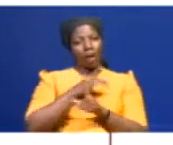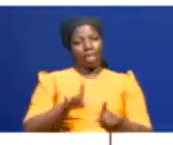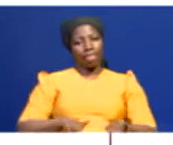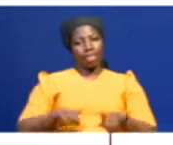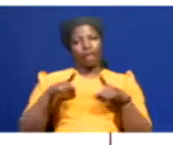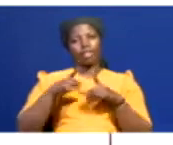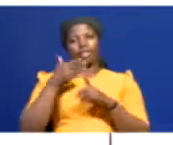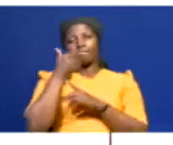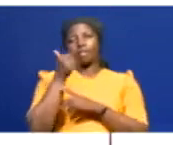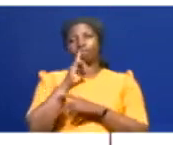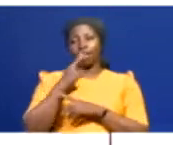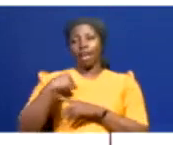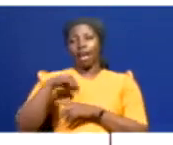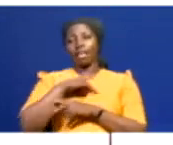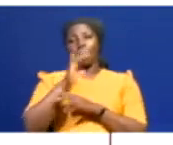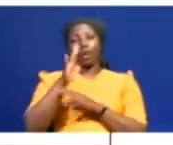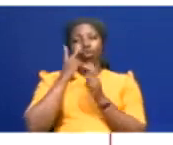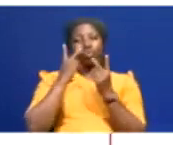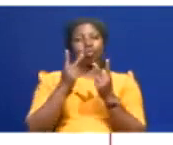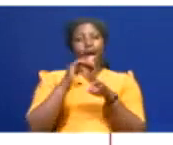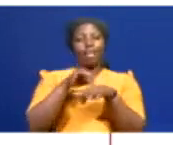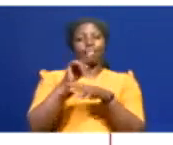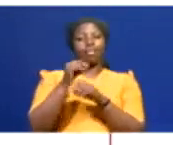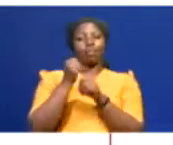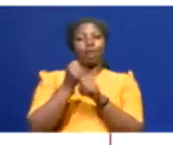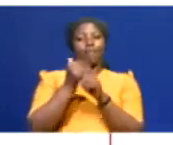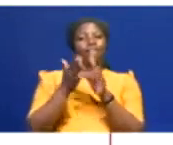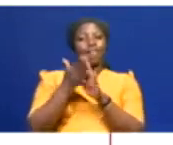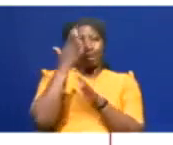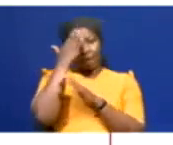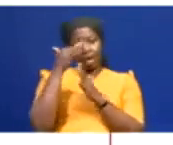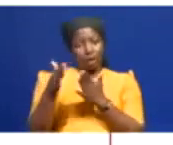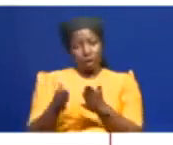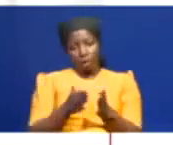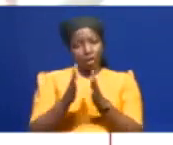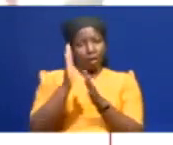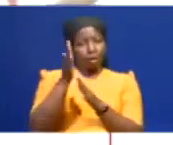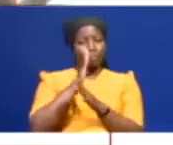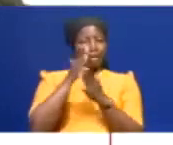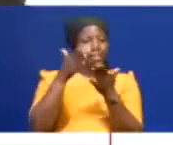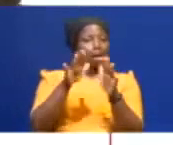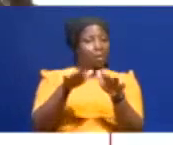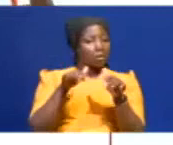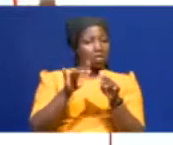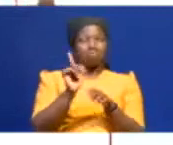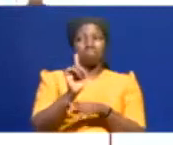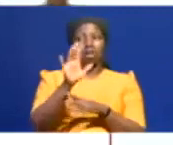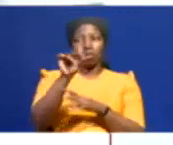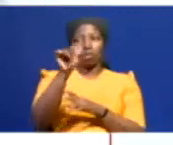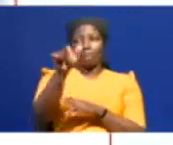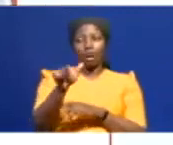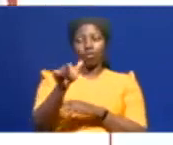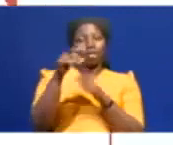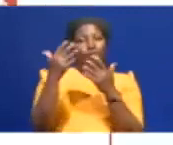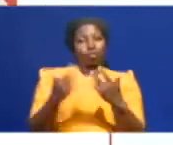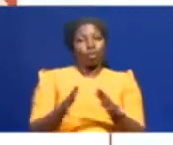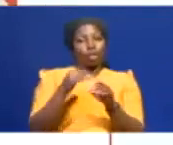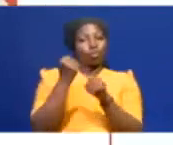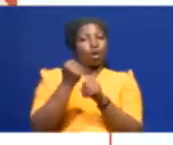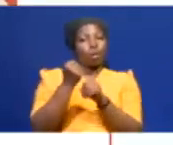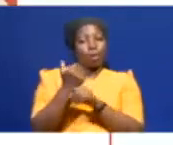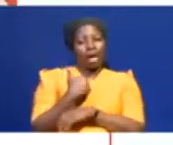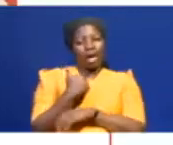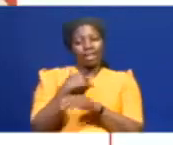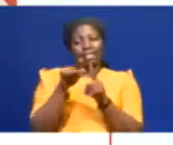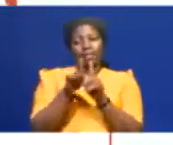better. So we'll be looking at that and working quickly, because opportunities are not going to be there waiting. Nobody's losing jobs. We had, like